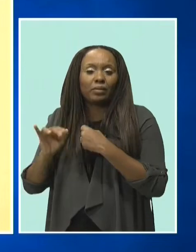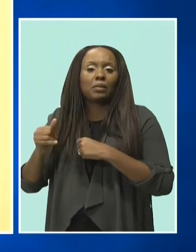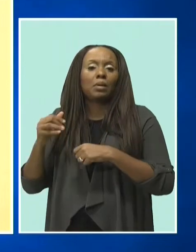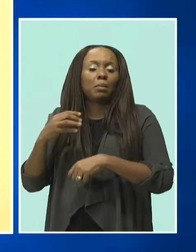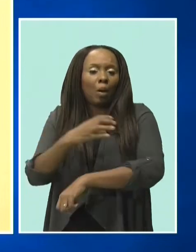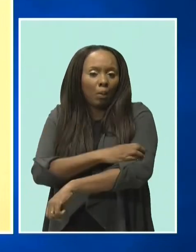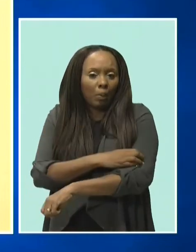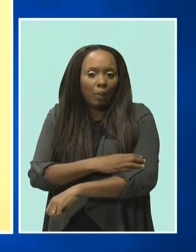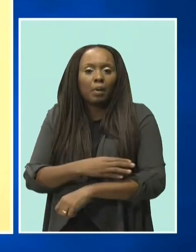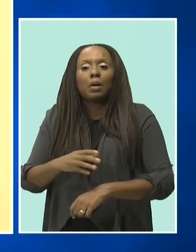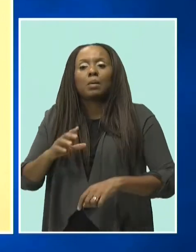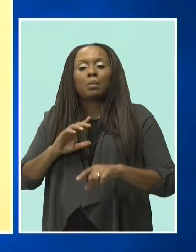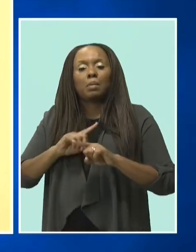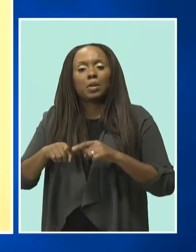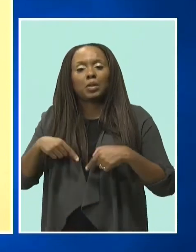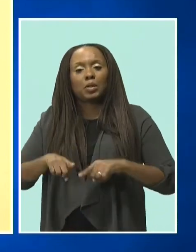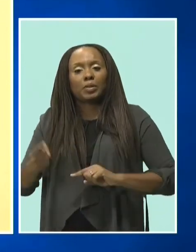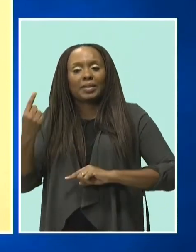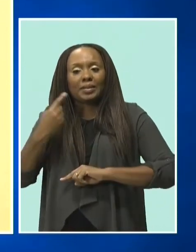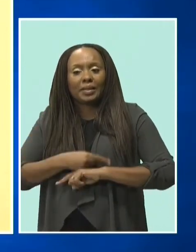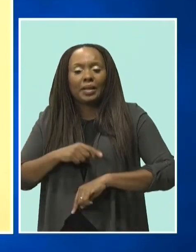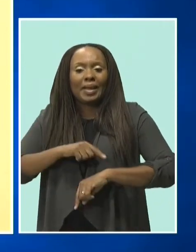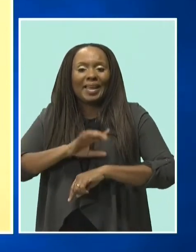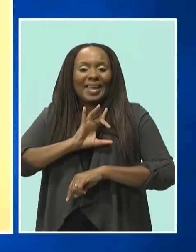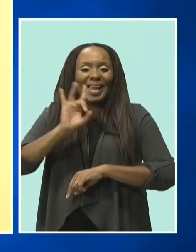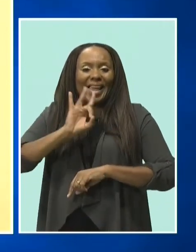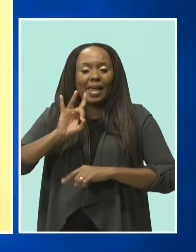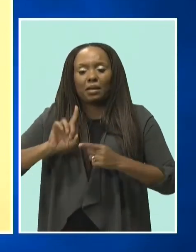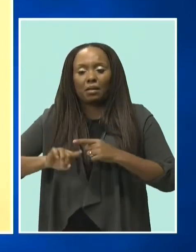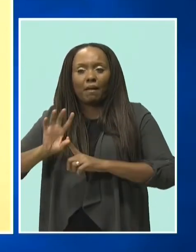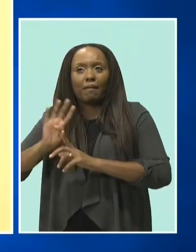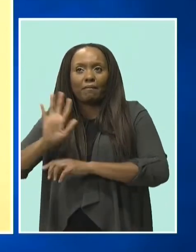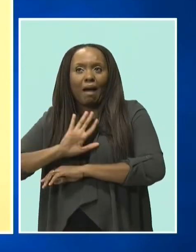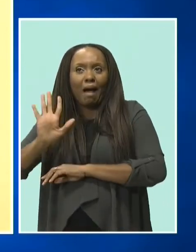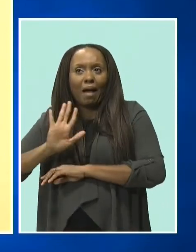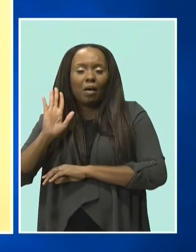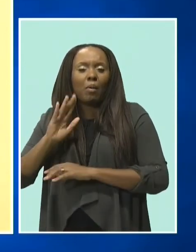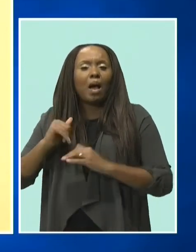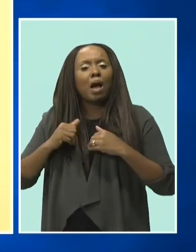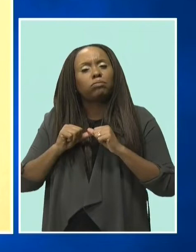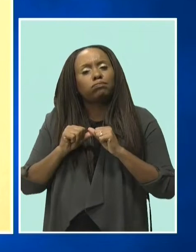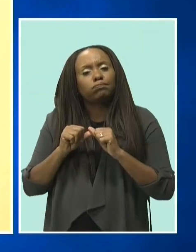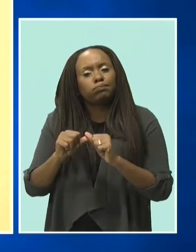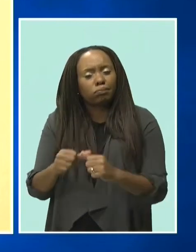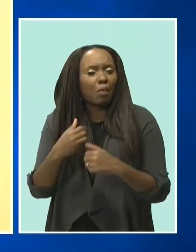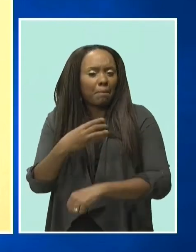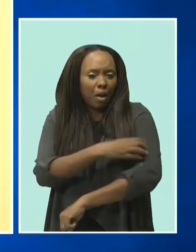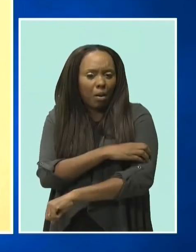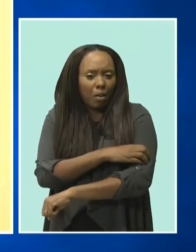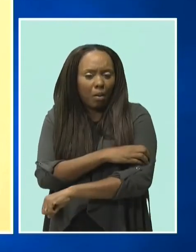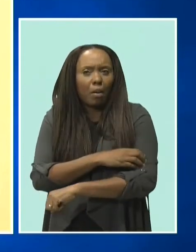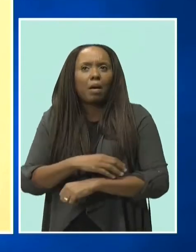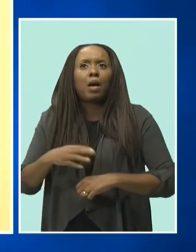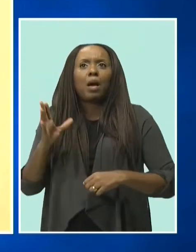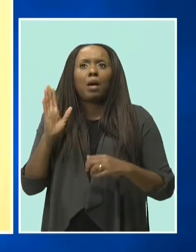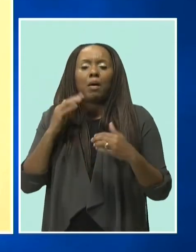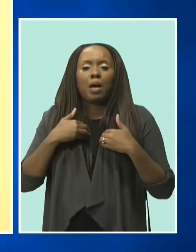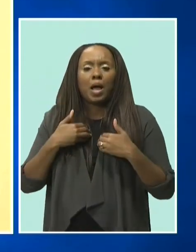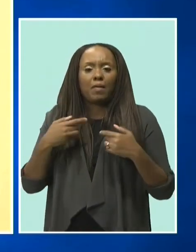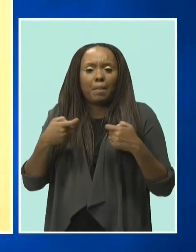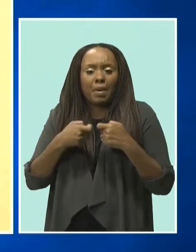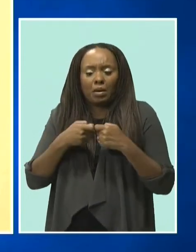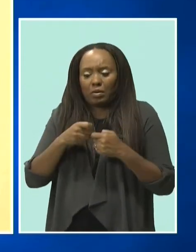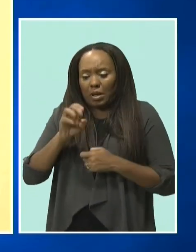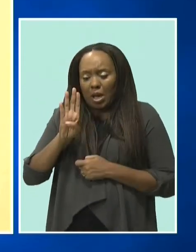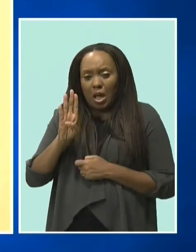steady stream during the daytime between the hours of 8 to 5, and then using the hydrogen battery packs to